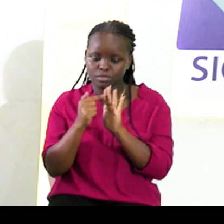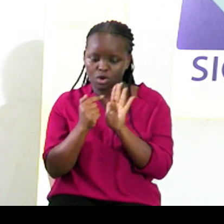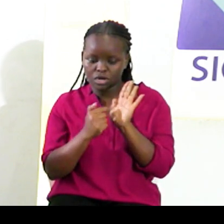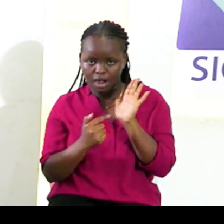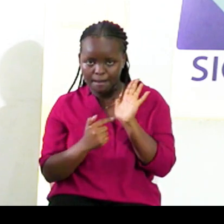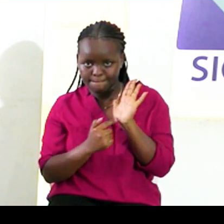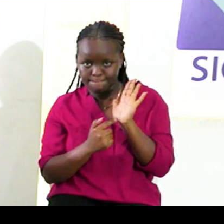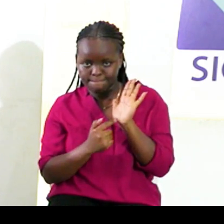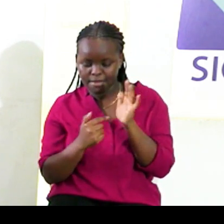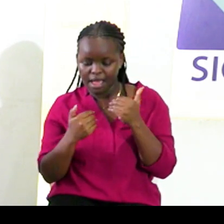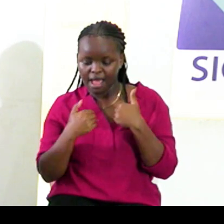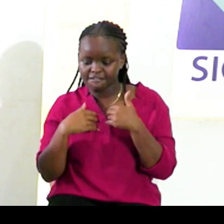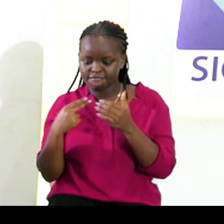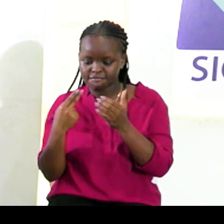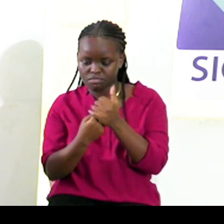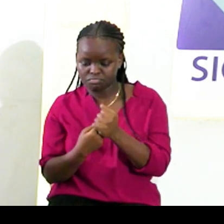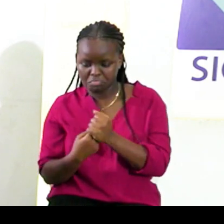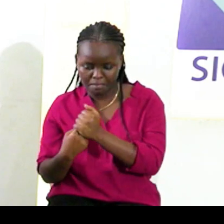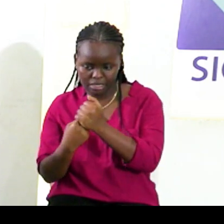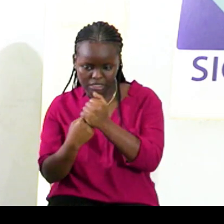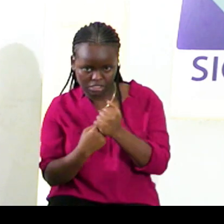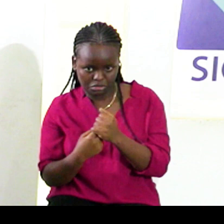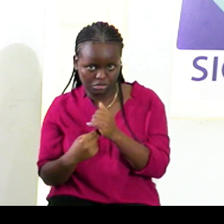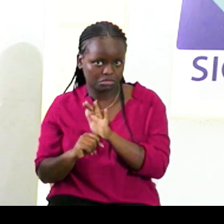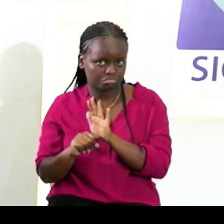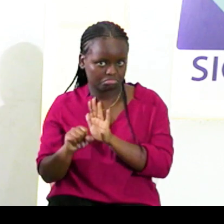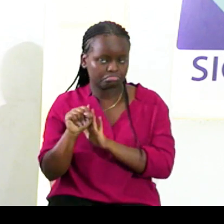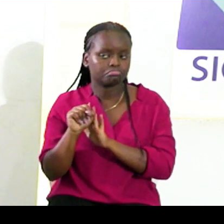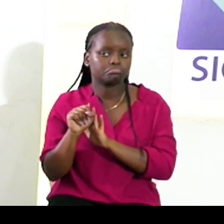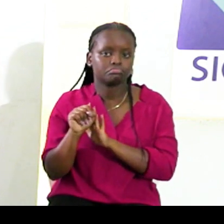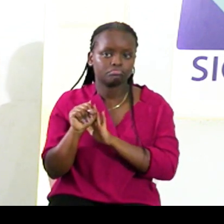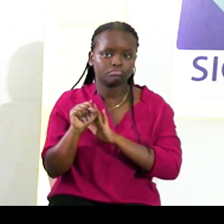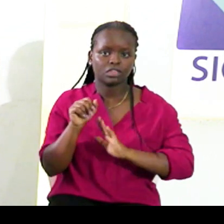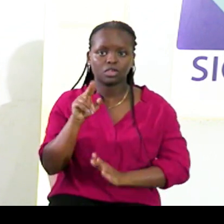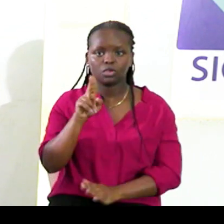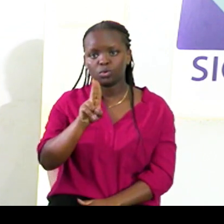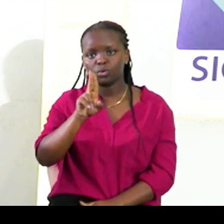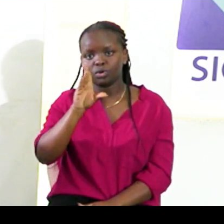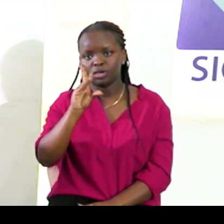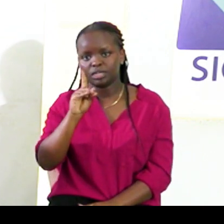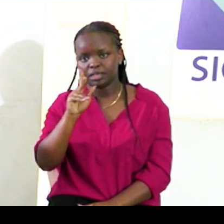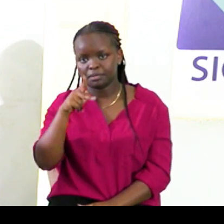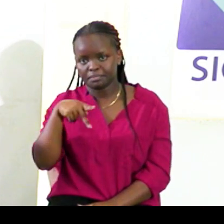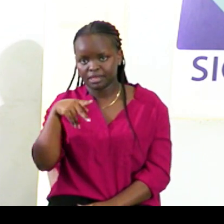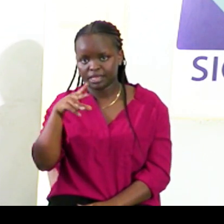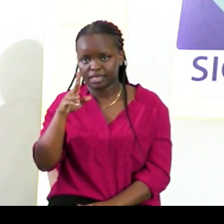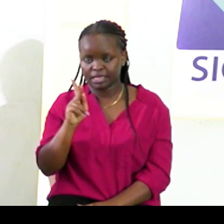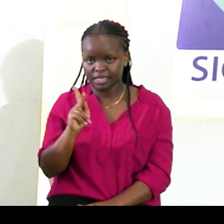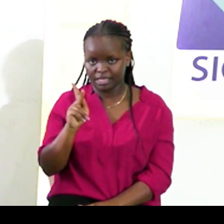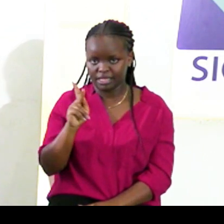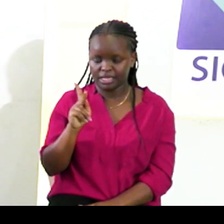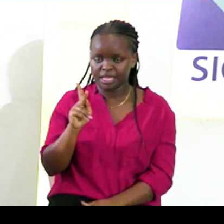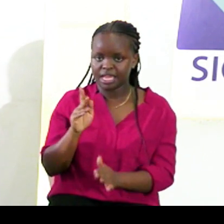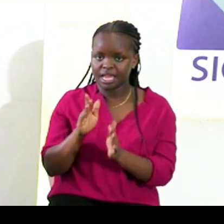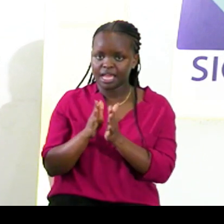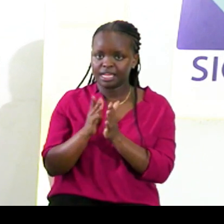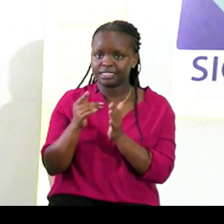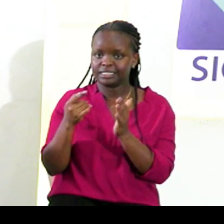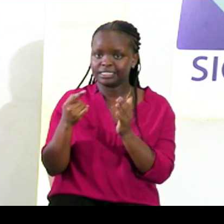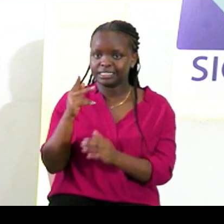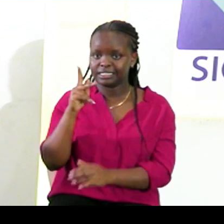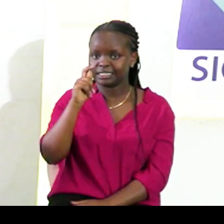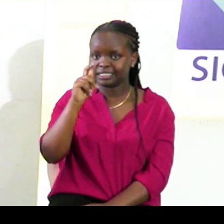organizations in collaborations, the Light for the World, UDPK, Site Savers, and TechnoServe.